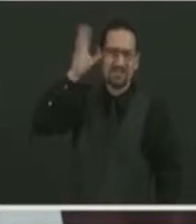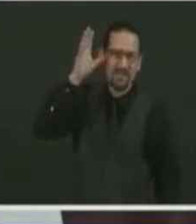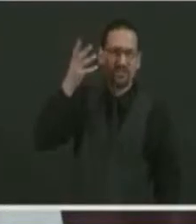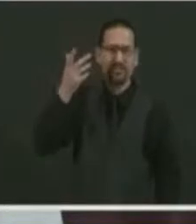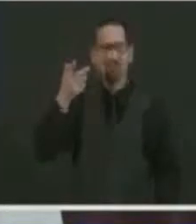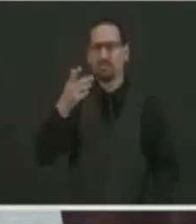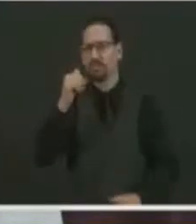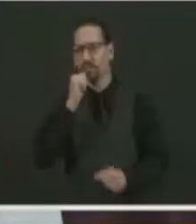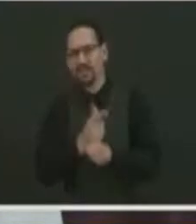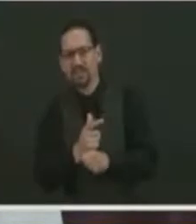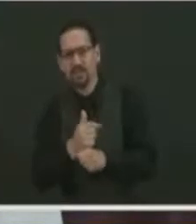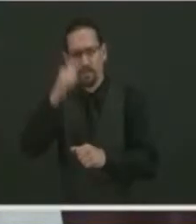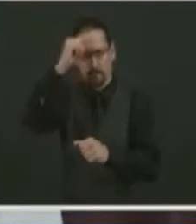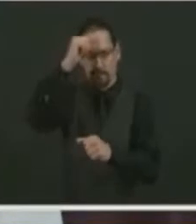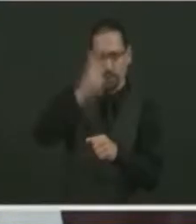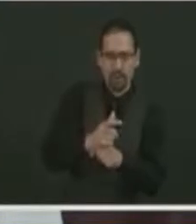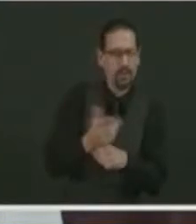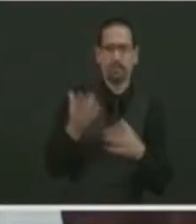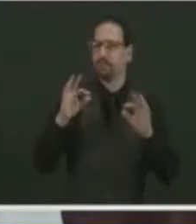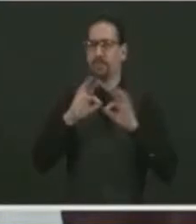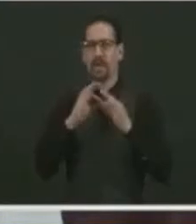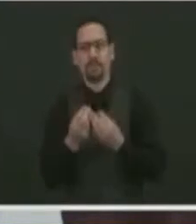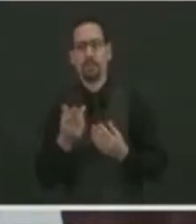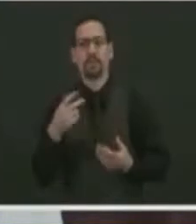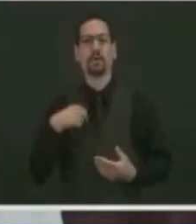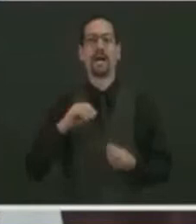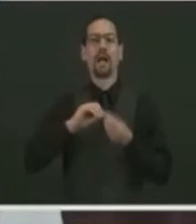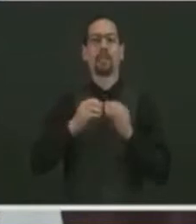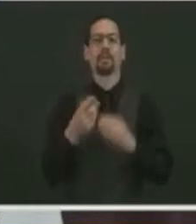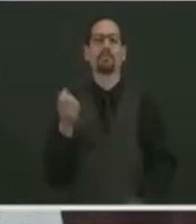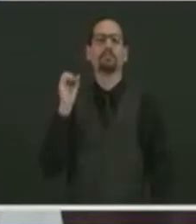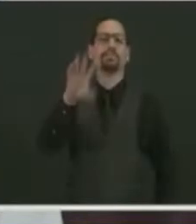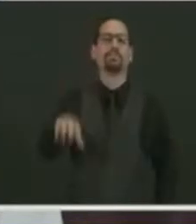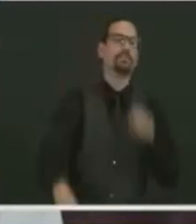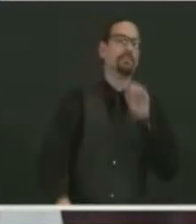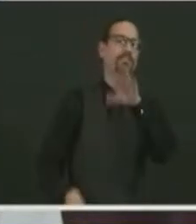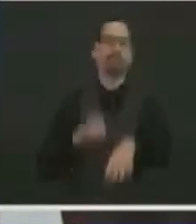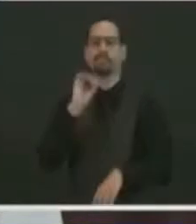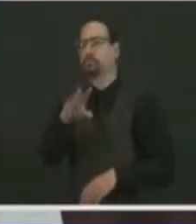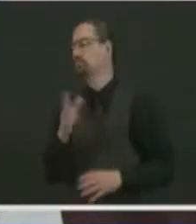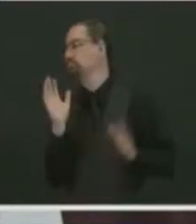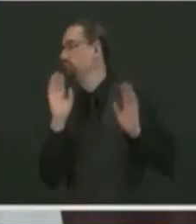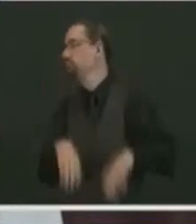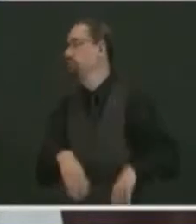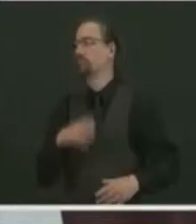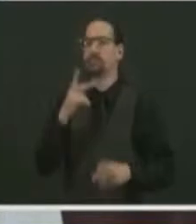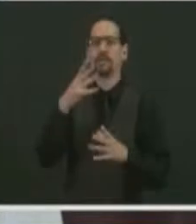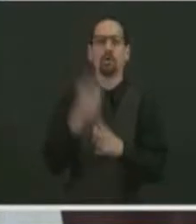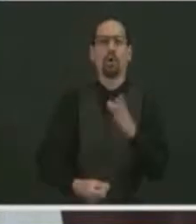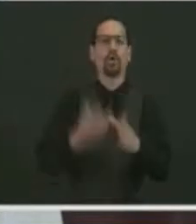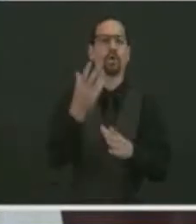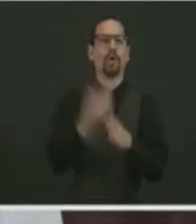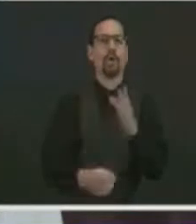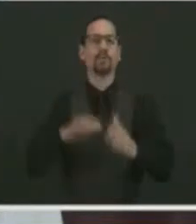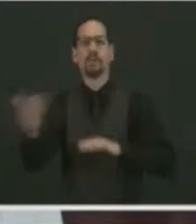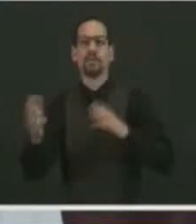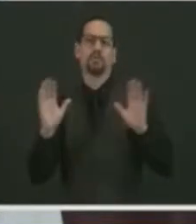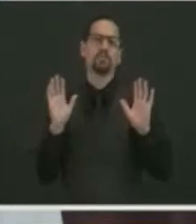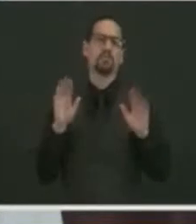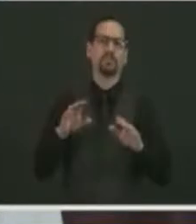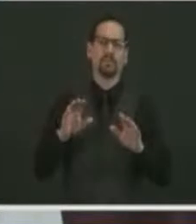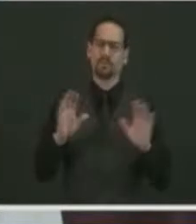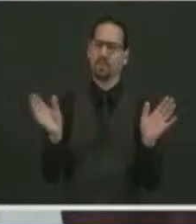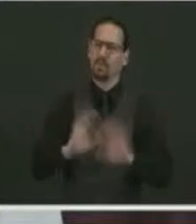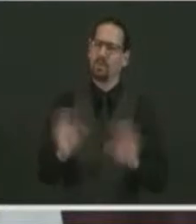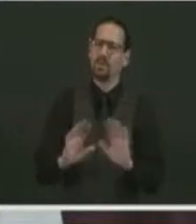There are loved ones in Rhode Island. And I just want to ask every Rhode Islander to remember that and keep those who've